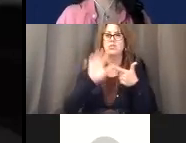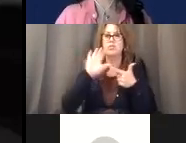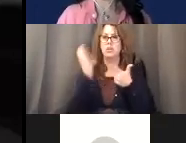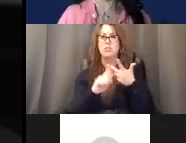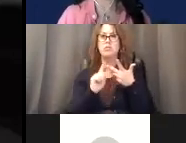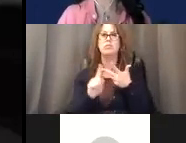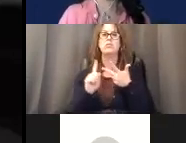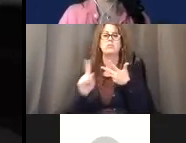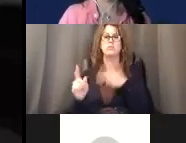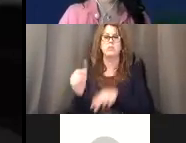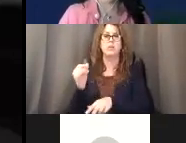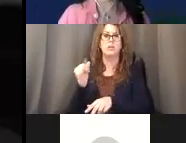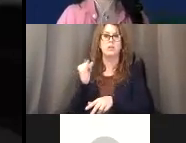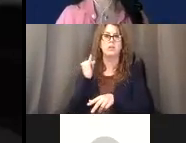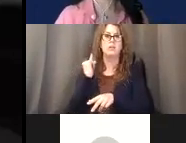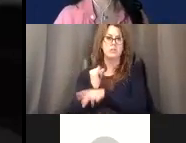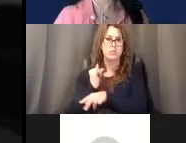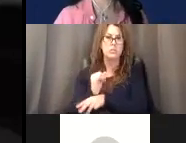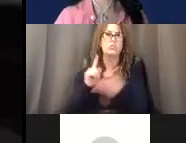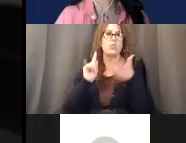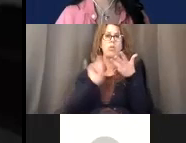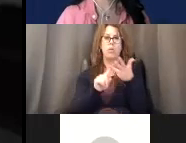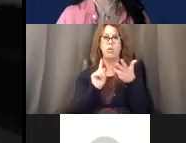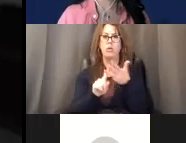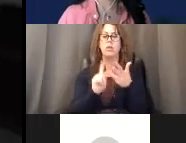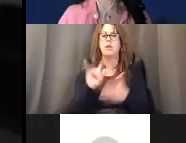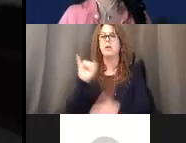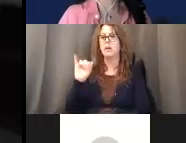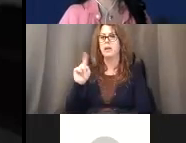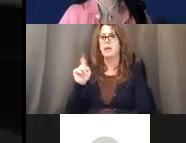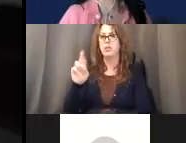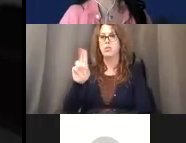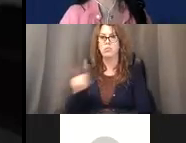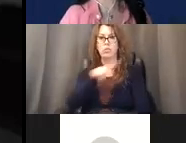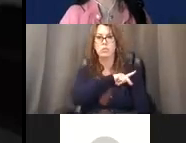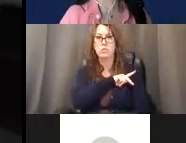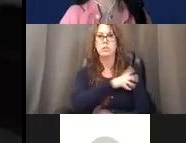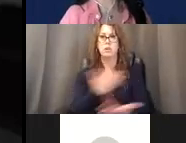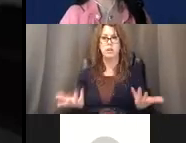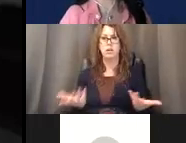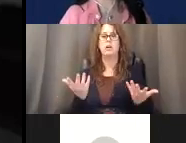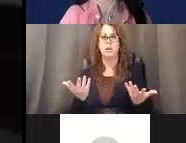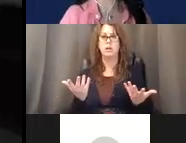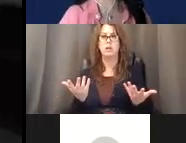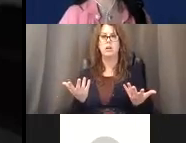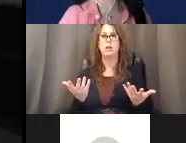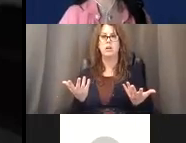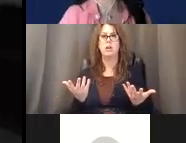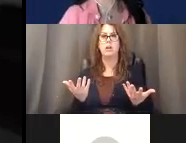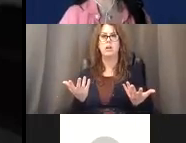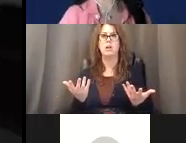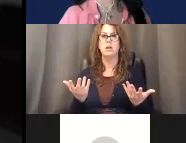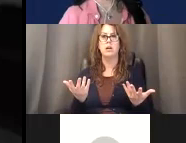institutional, interpersonal dynamics, that routinely advantage white people while producing really some chronic